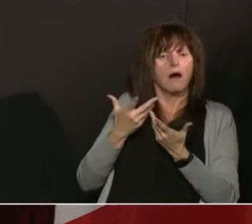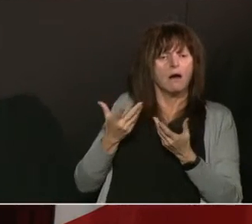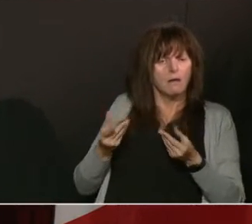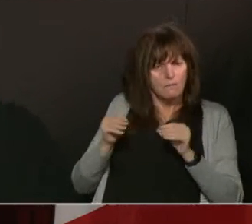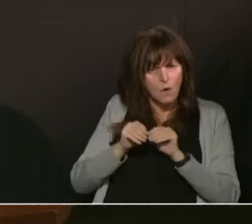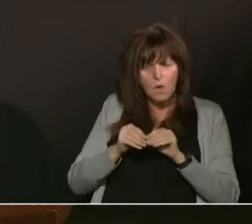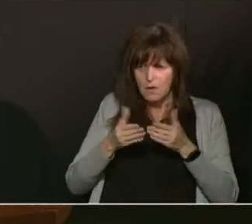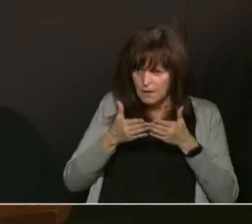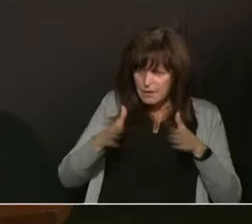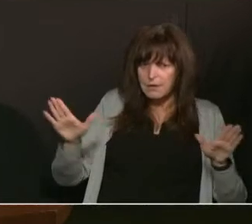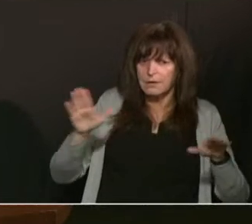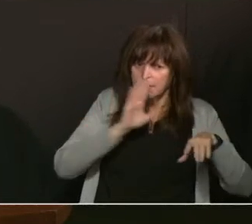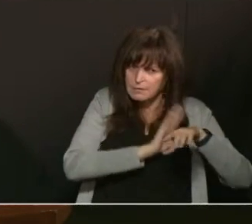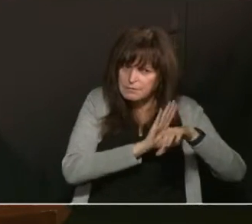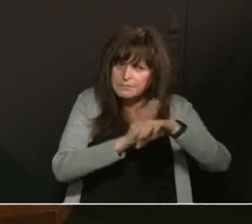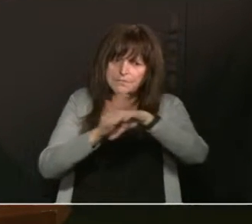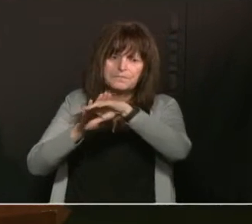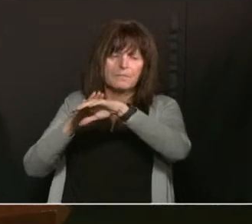strategy. Follow-up?